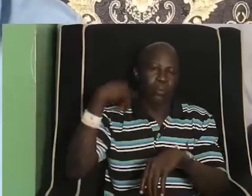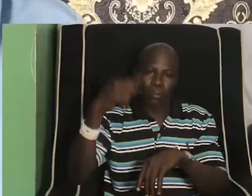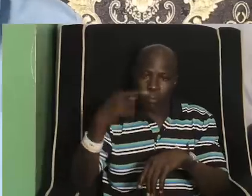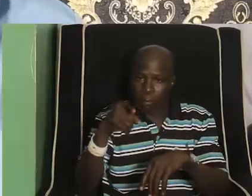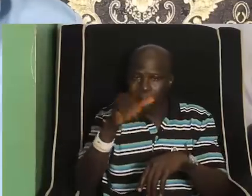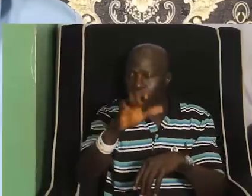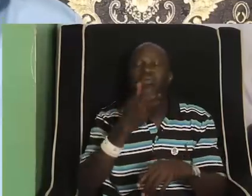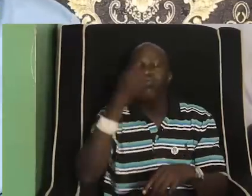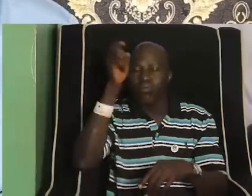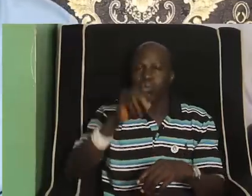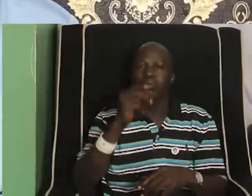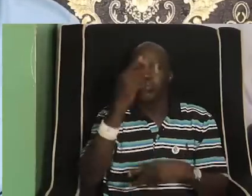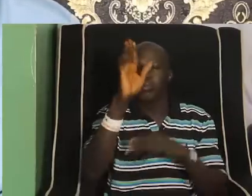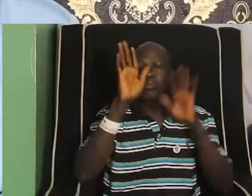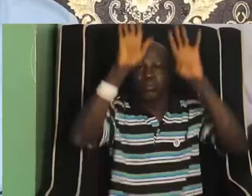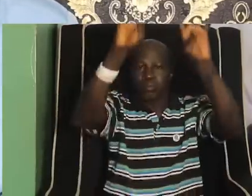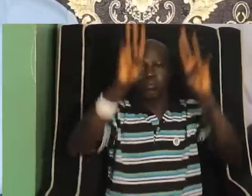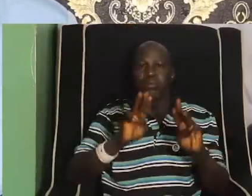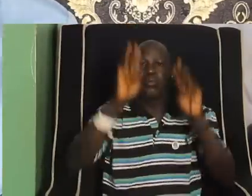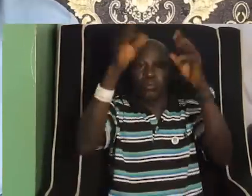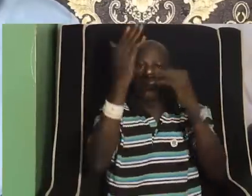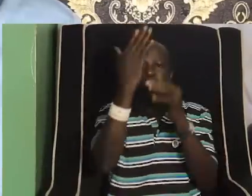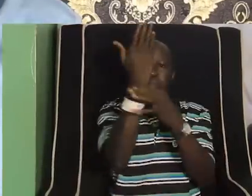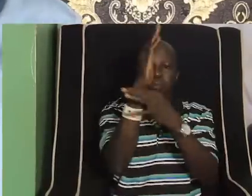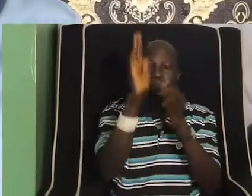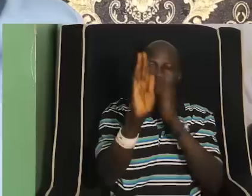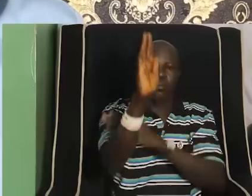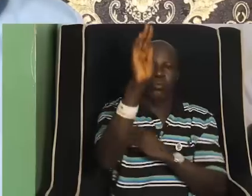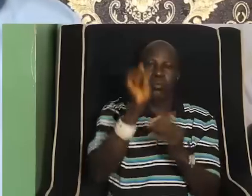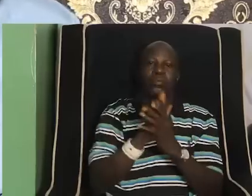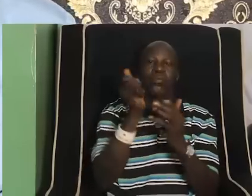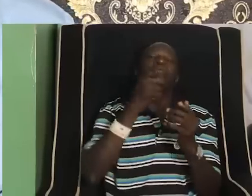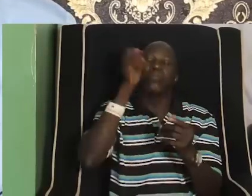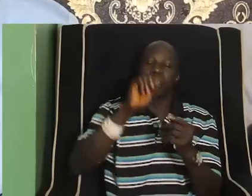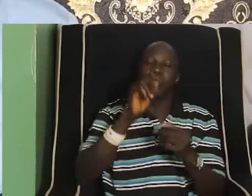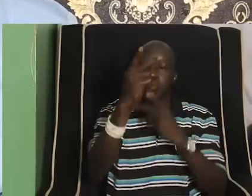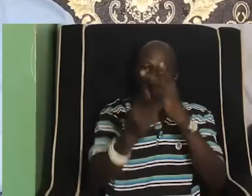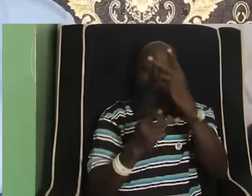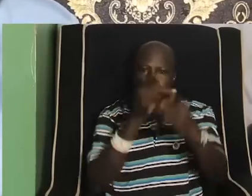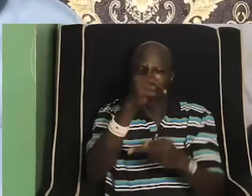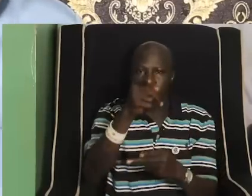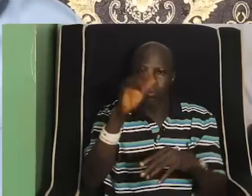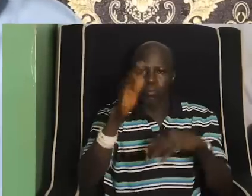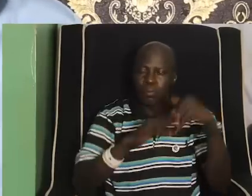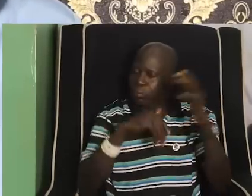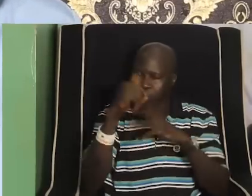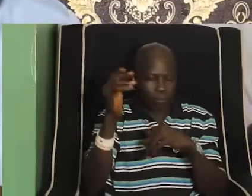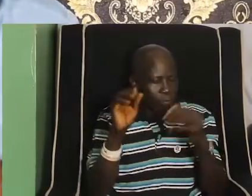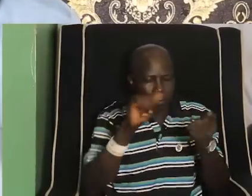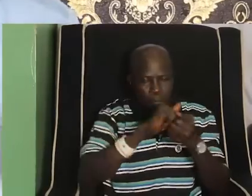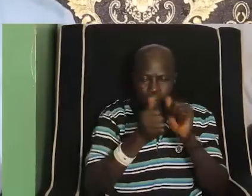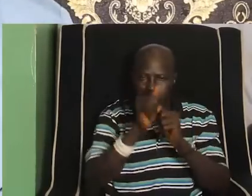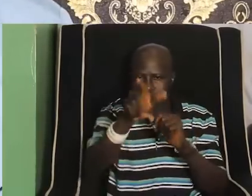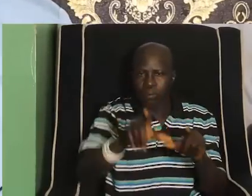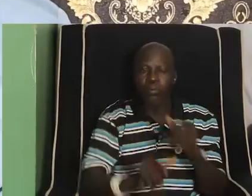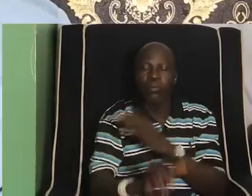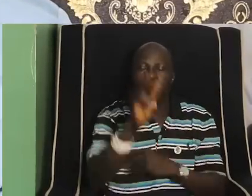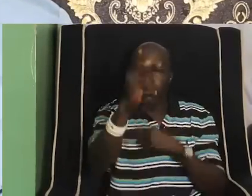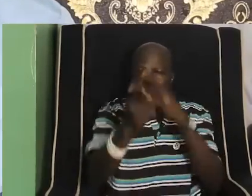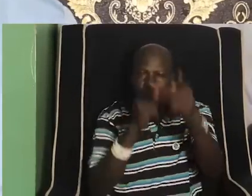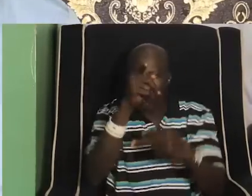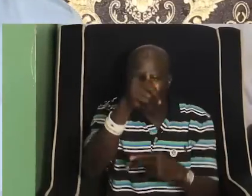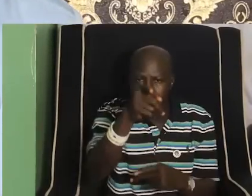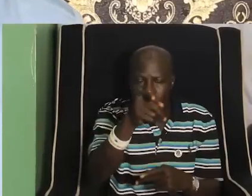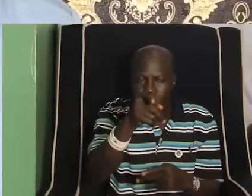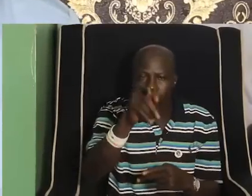gbodo ri owo iya na lowo you must see the miraculous end of God o gbodo de ba ola lejo he must visit you ipo to wa ye that condition olorun fe da si God wants